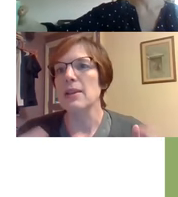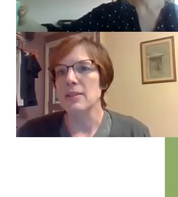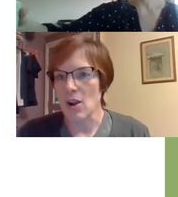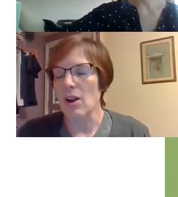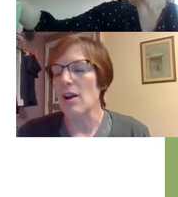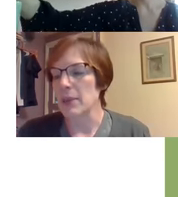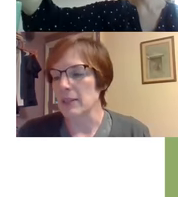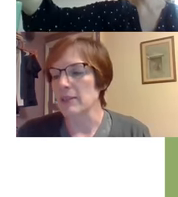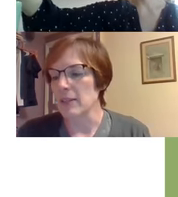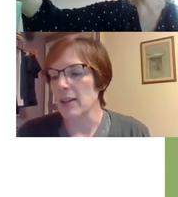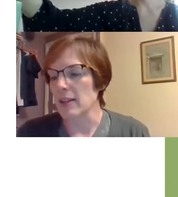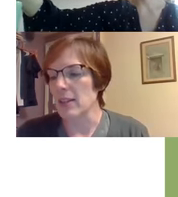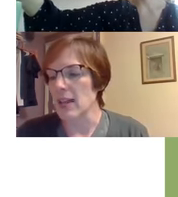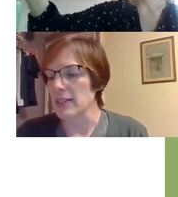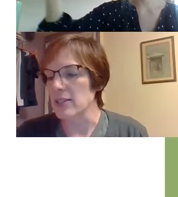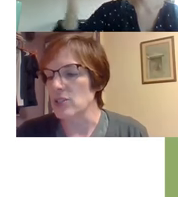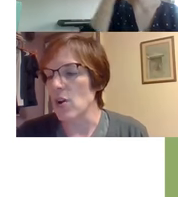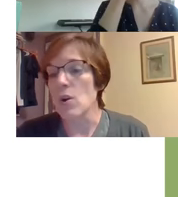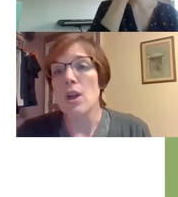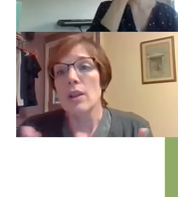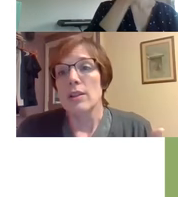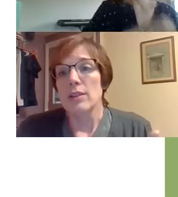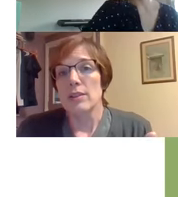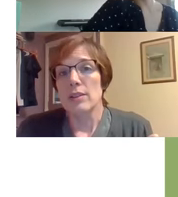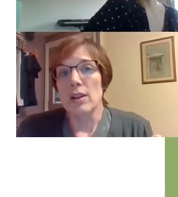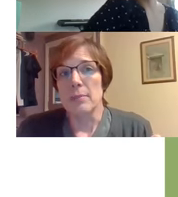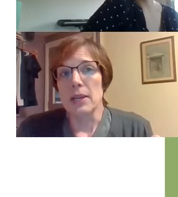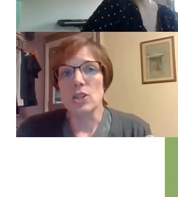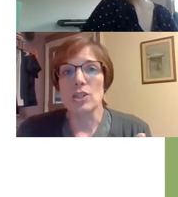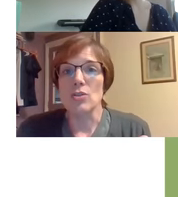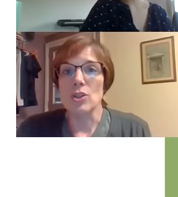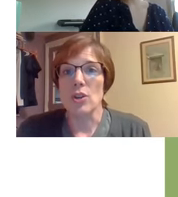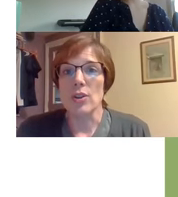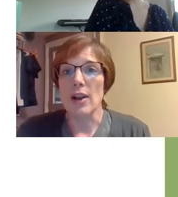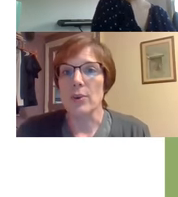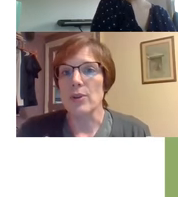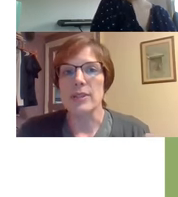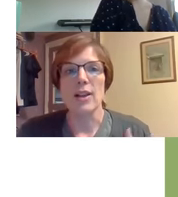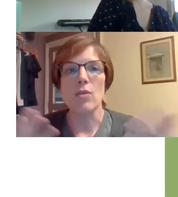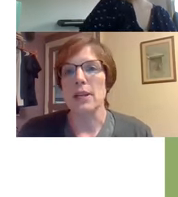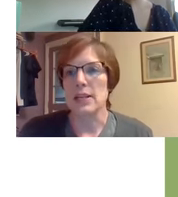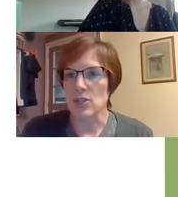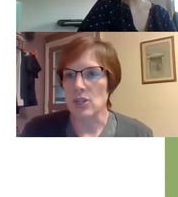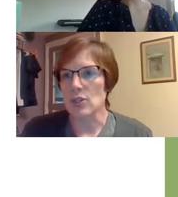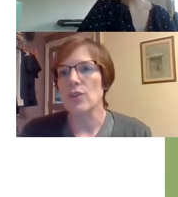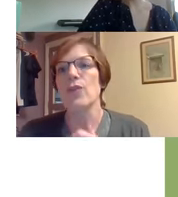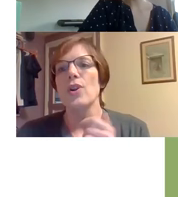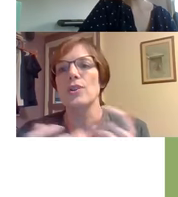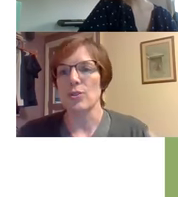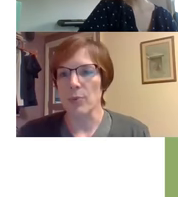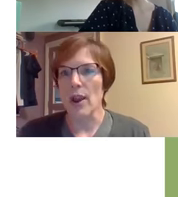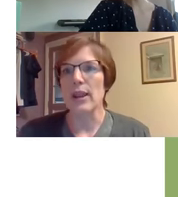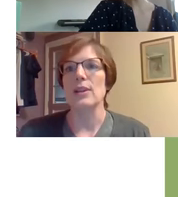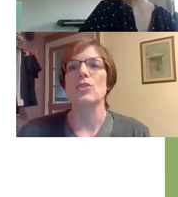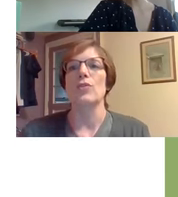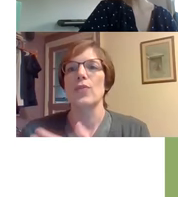baby is calm and collected. So it just goes to show you how we always say, oh, meditation's good for us,